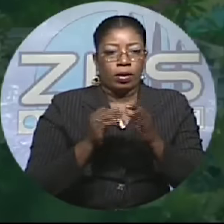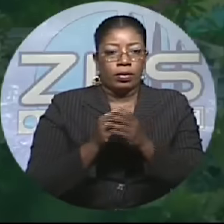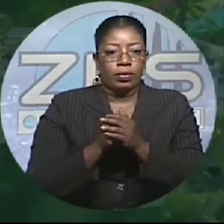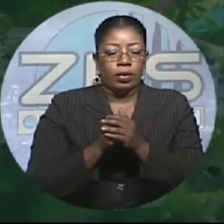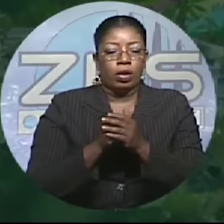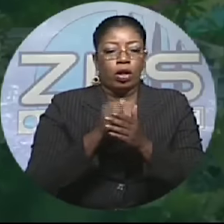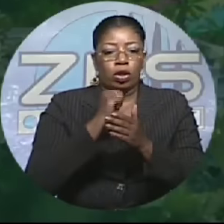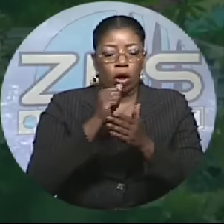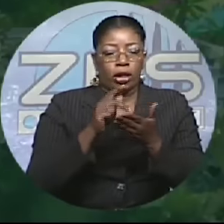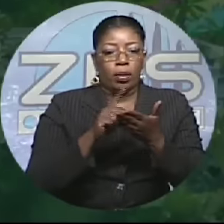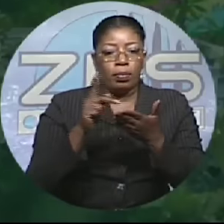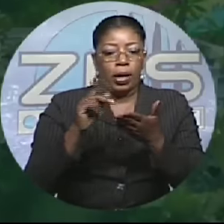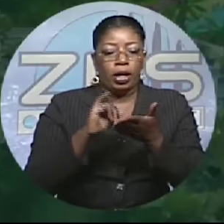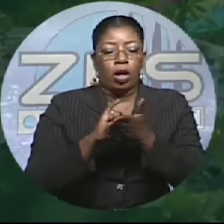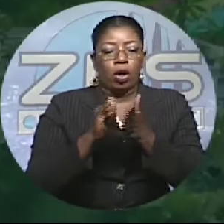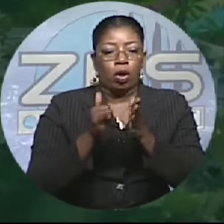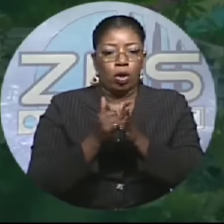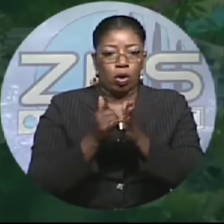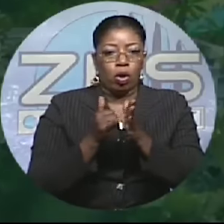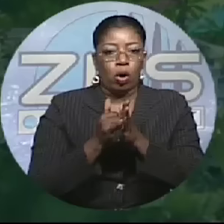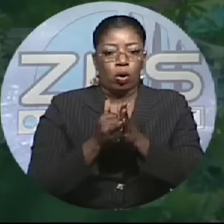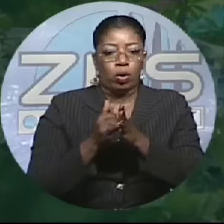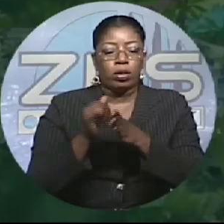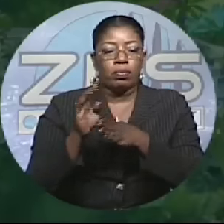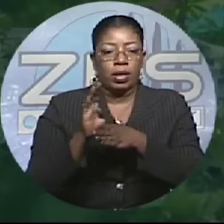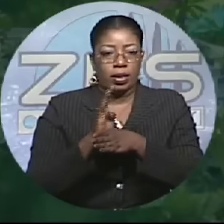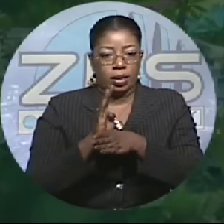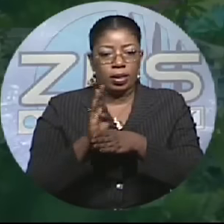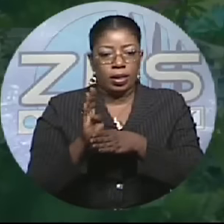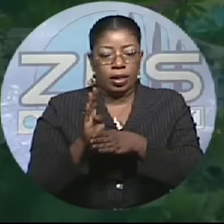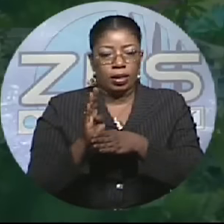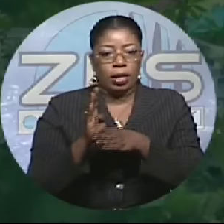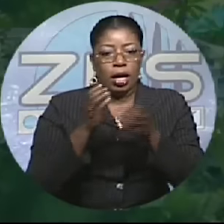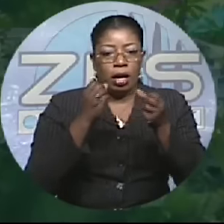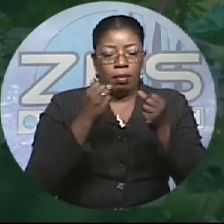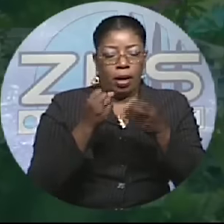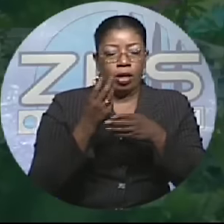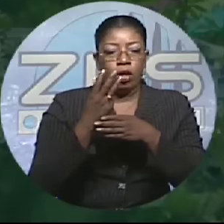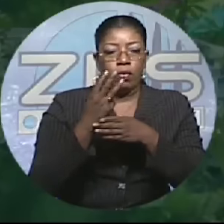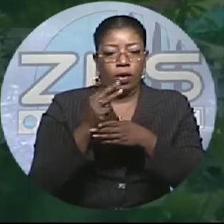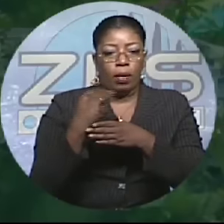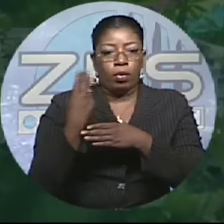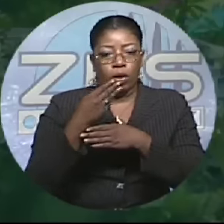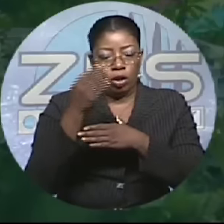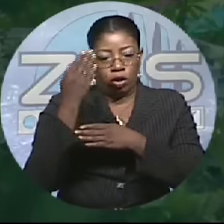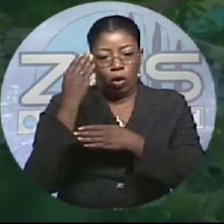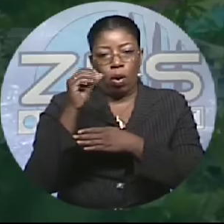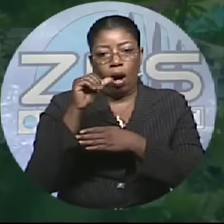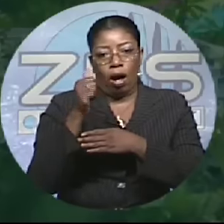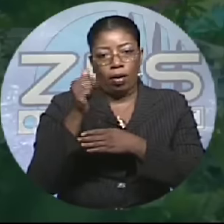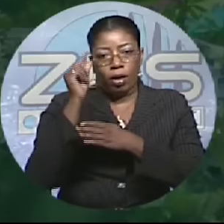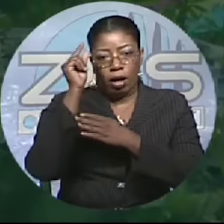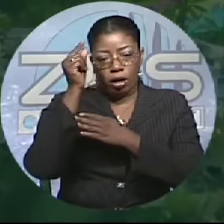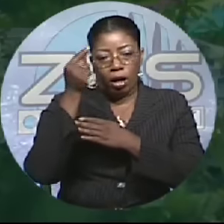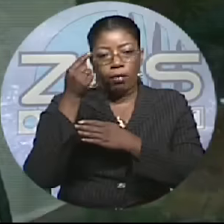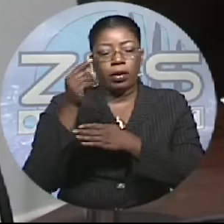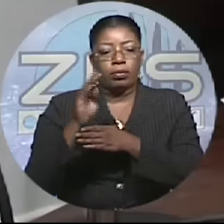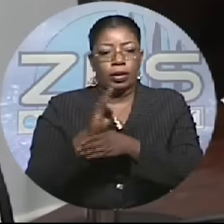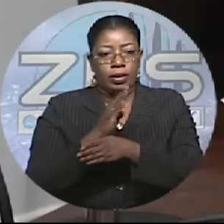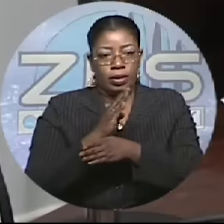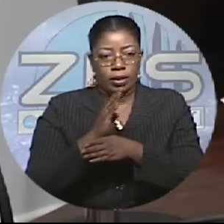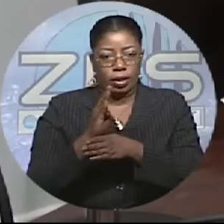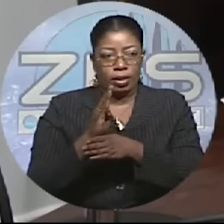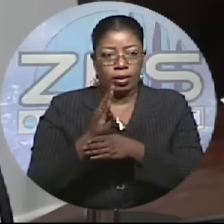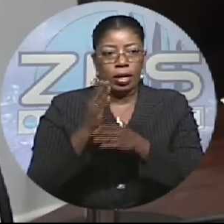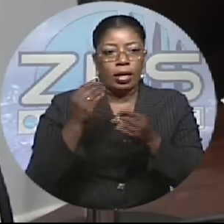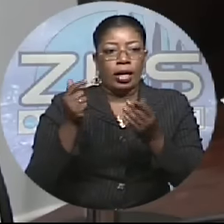to not pay these companies. Many of these businesses quite familiar to the Bahamian community, others government entities. Popular